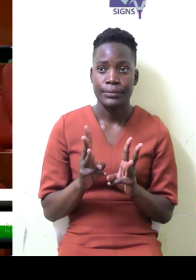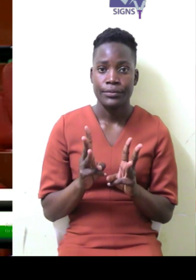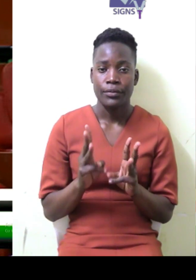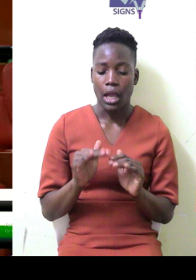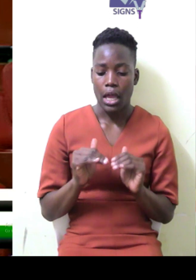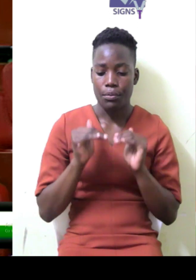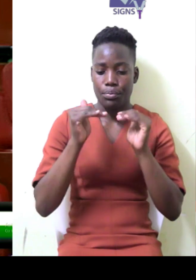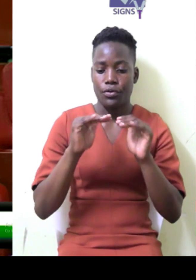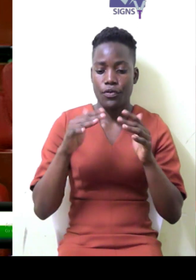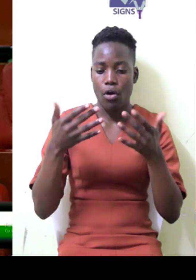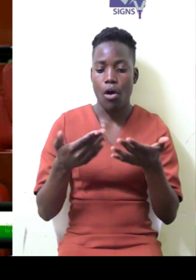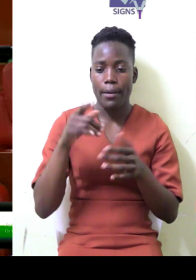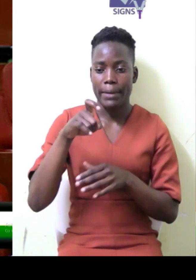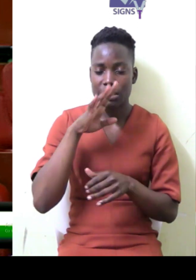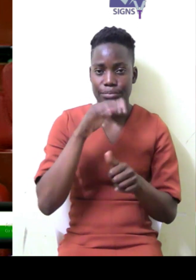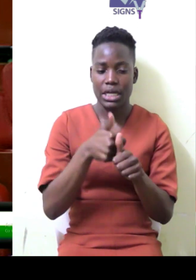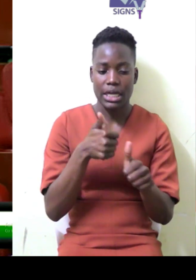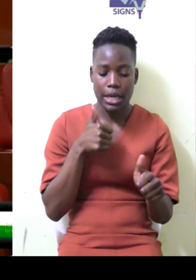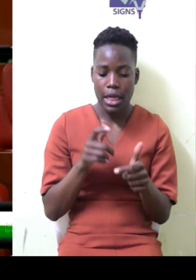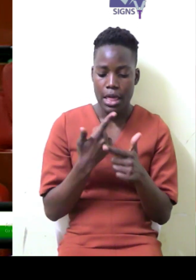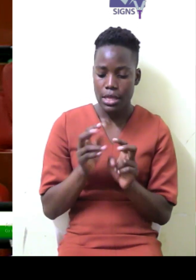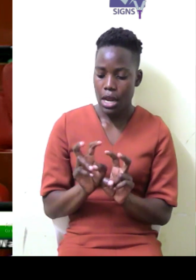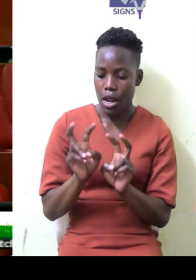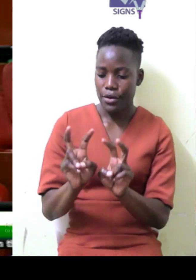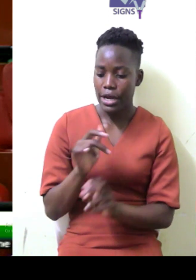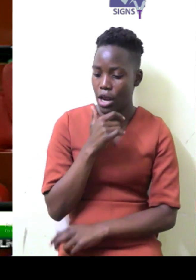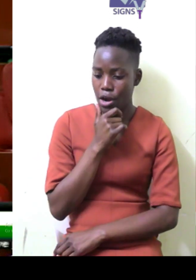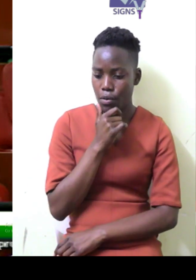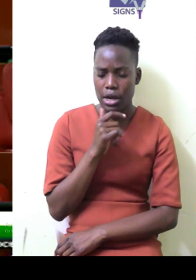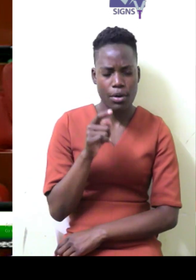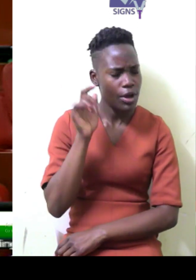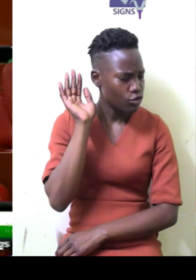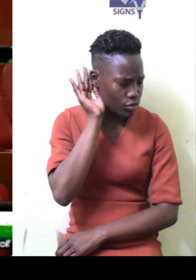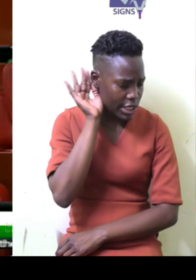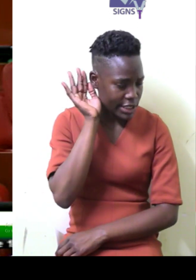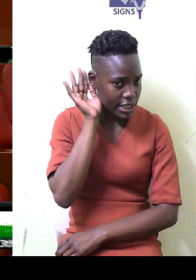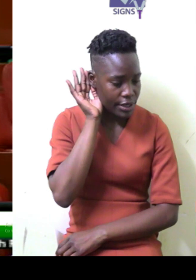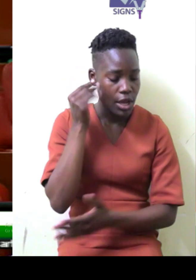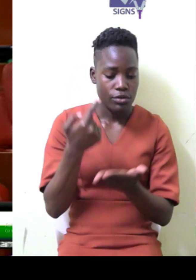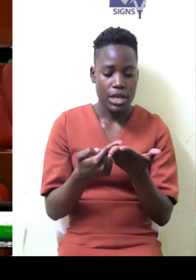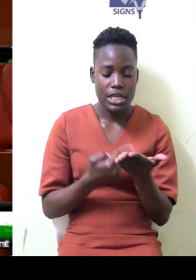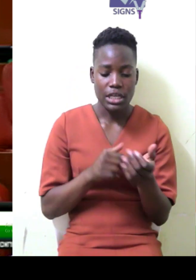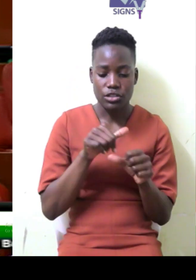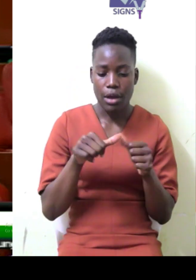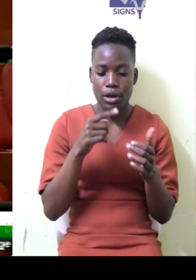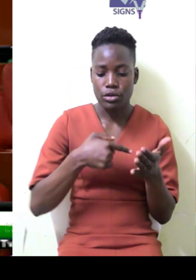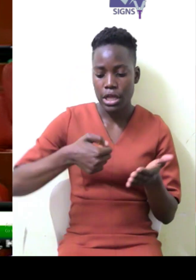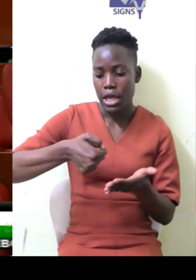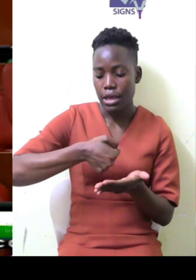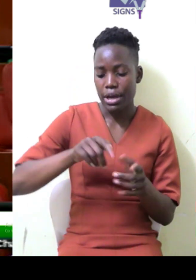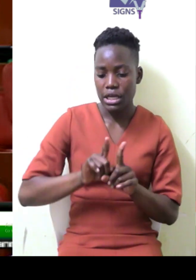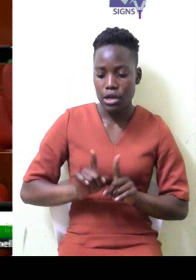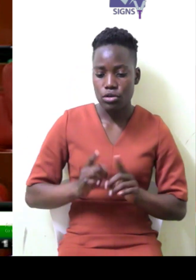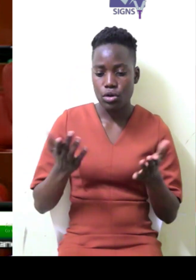improve or should be rejected, and I look at you and I wonder, did you listen to the discussion on the budget and where